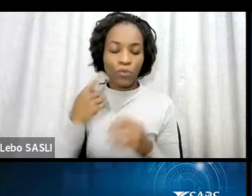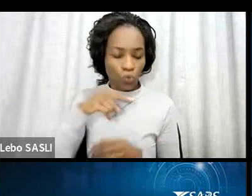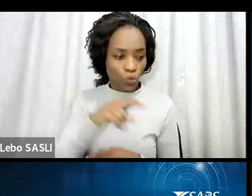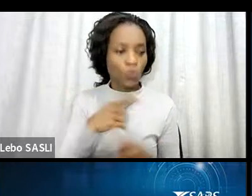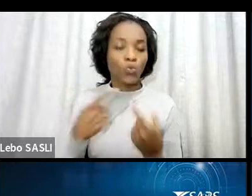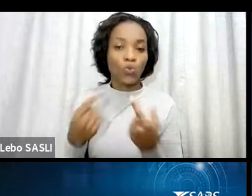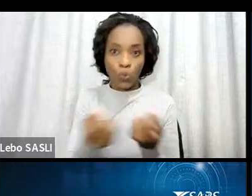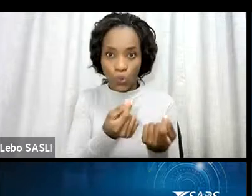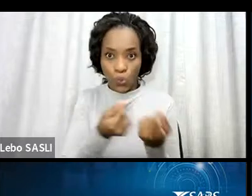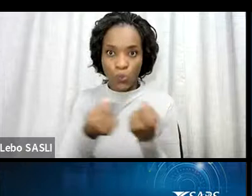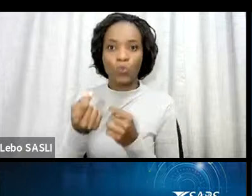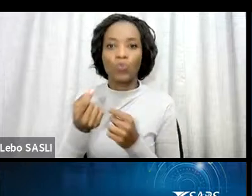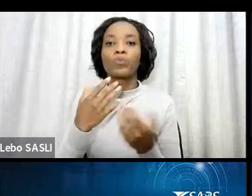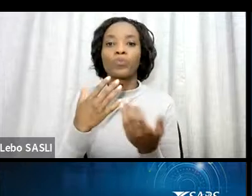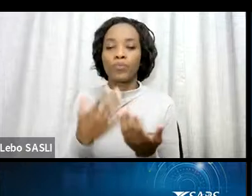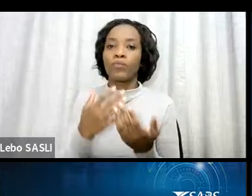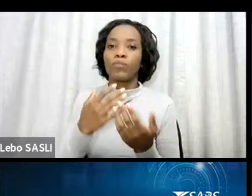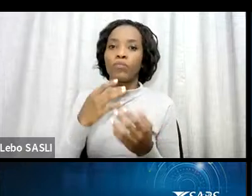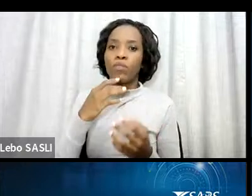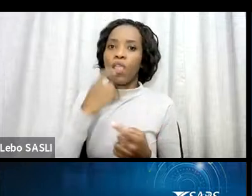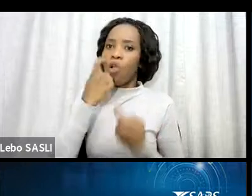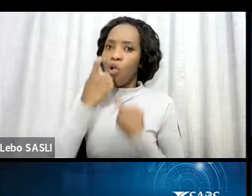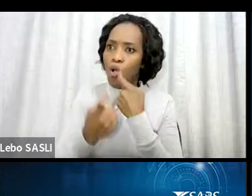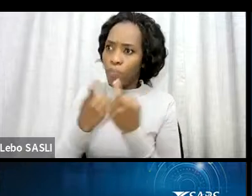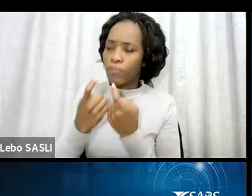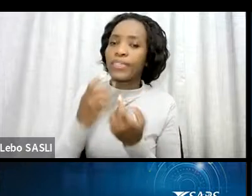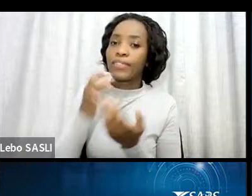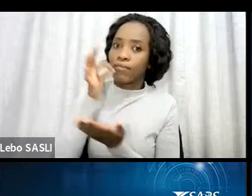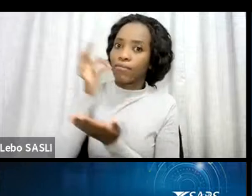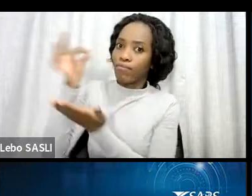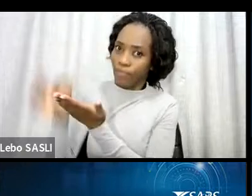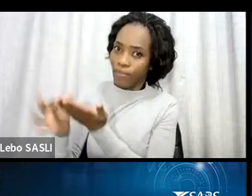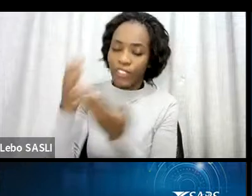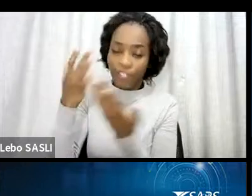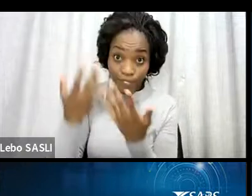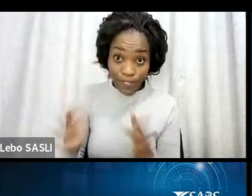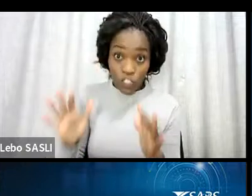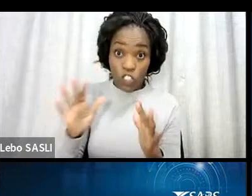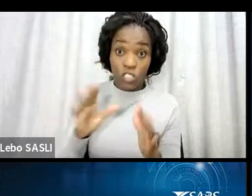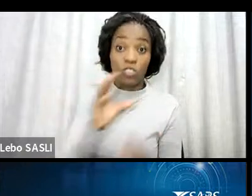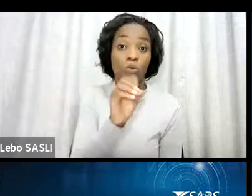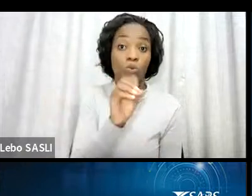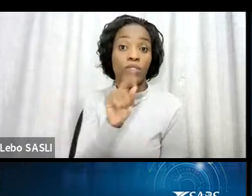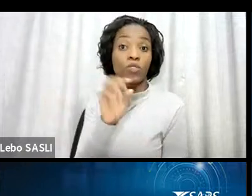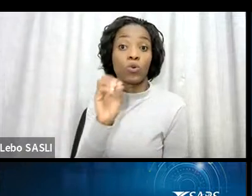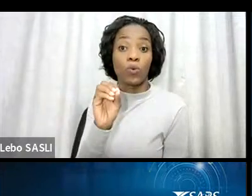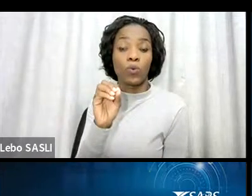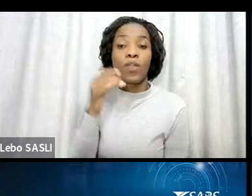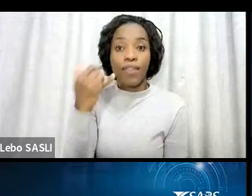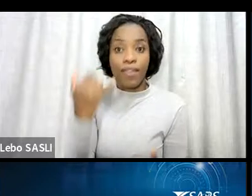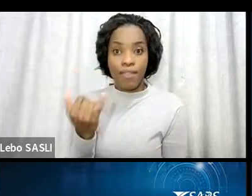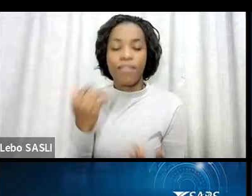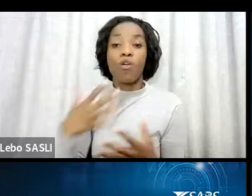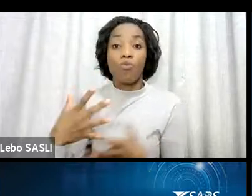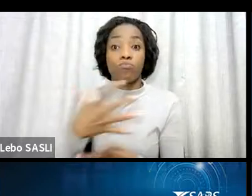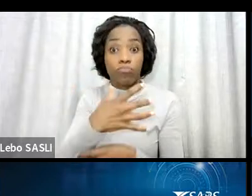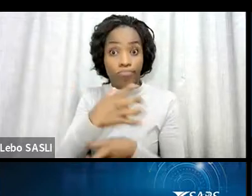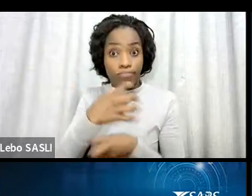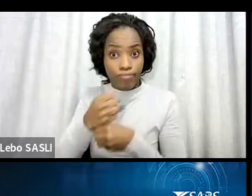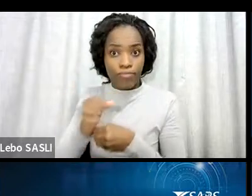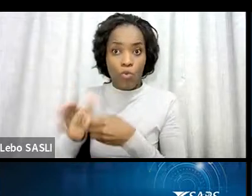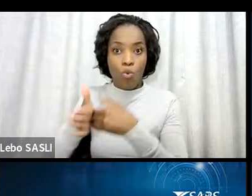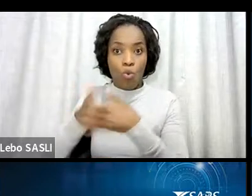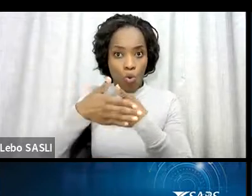accepted the complaint and made recommendations to SARS, once we then close that complaint and